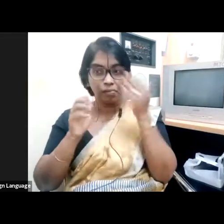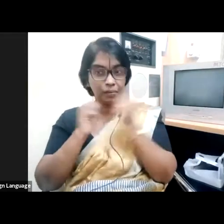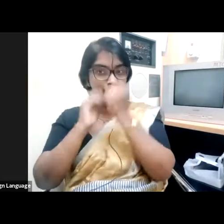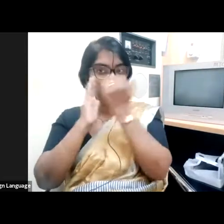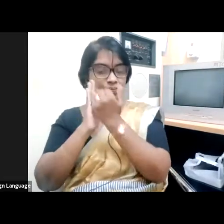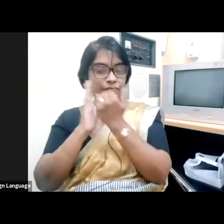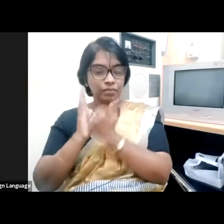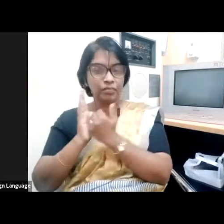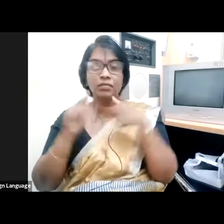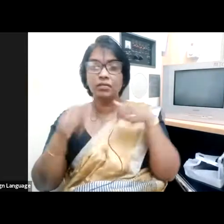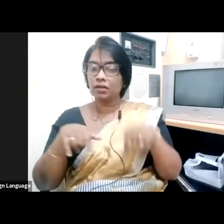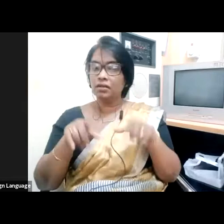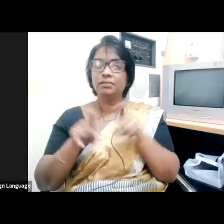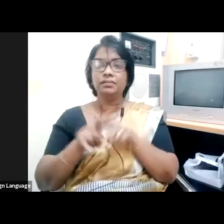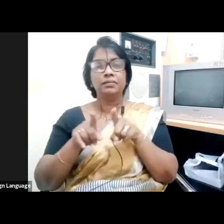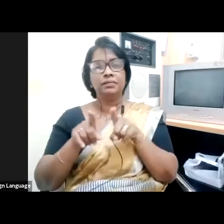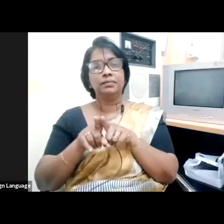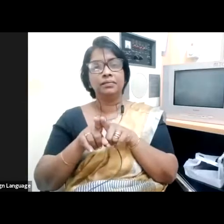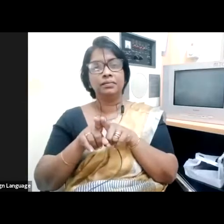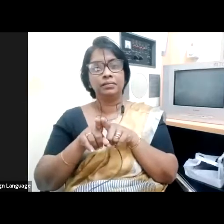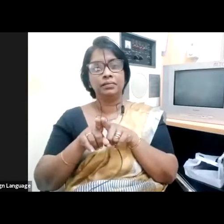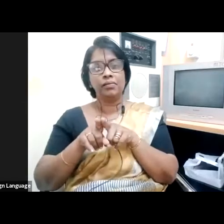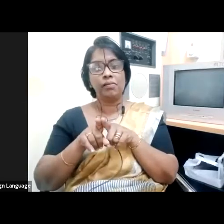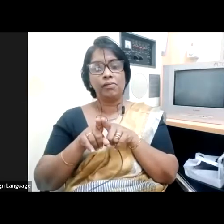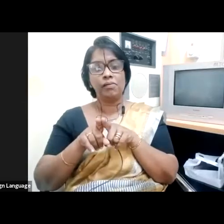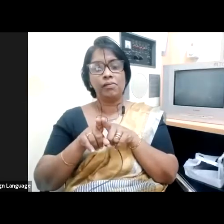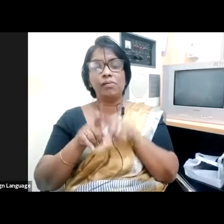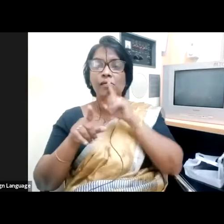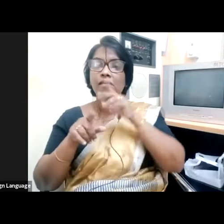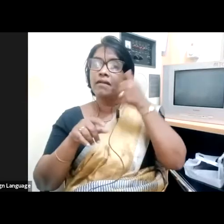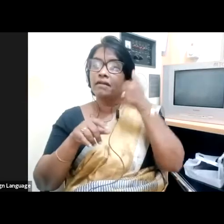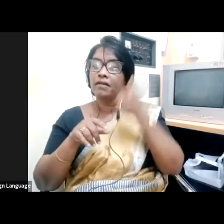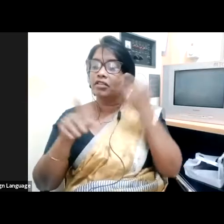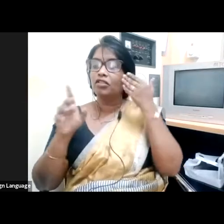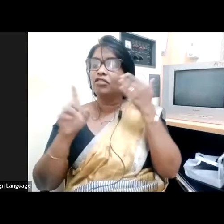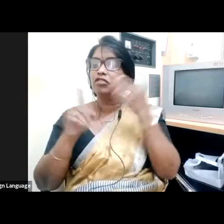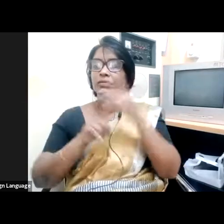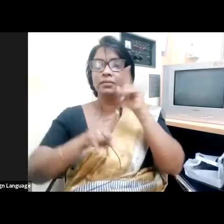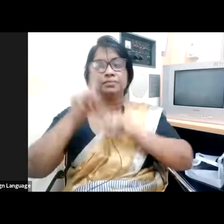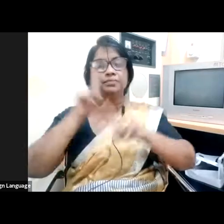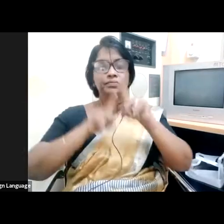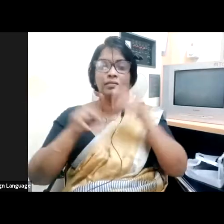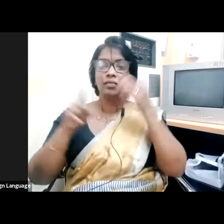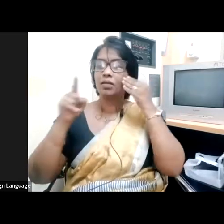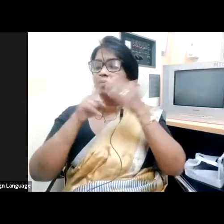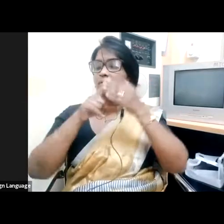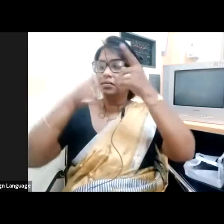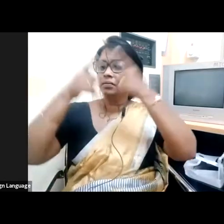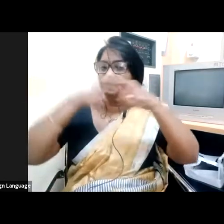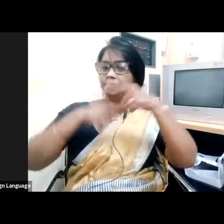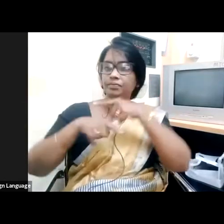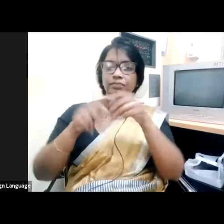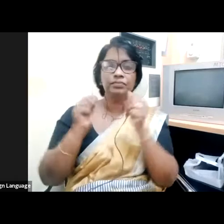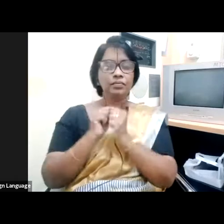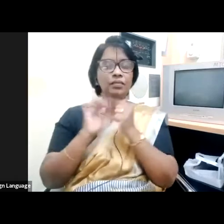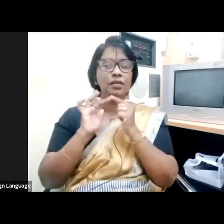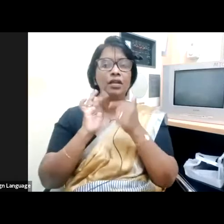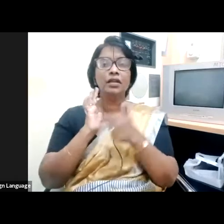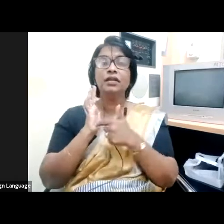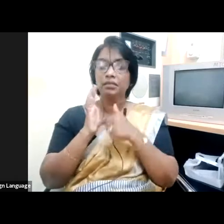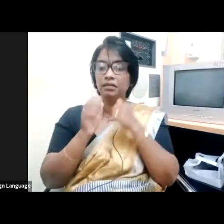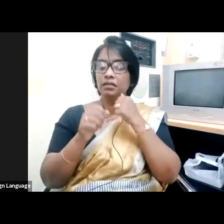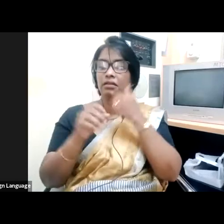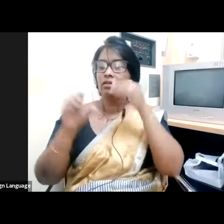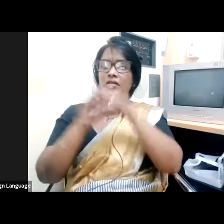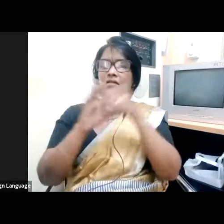to bring about awareness within the industry, IT BPM industry, within employees that